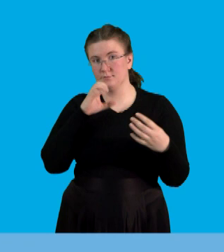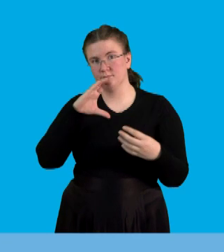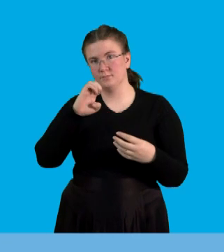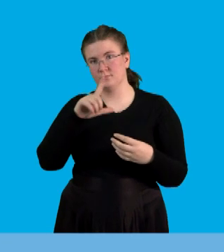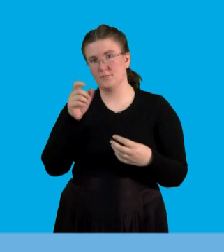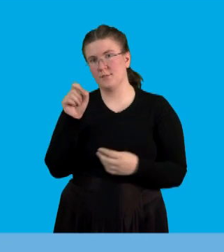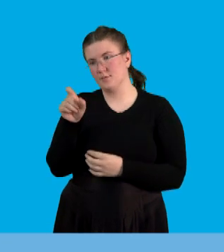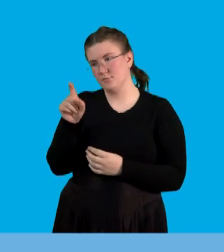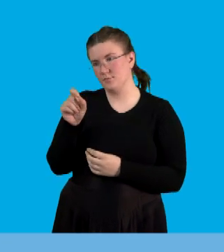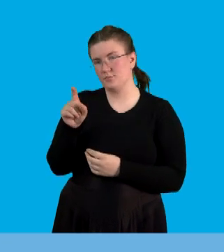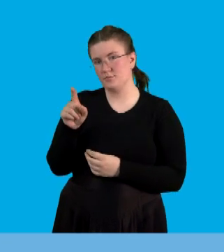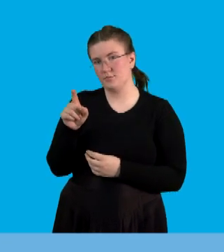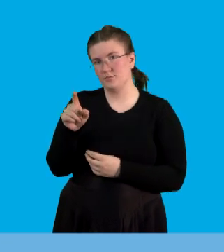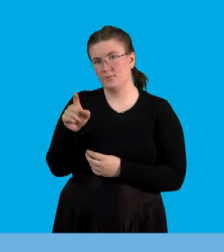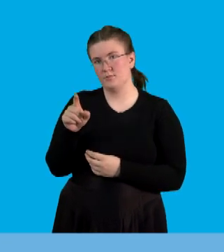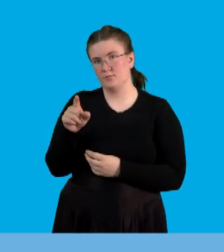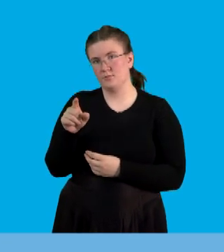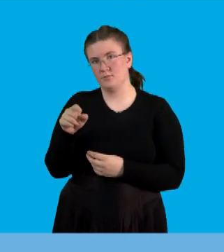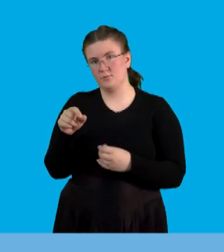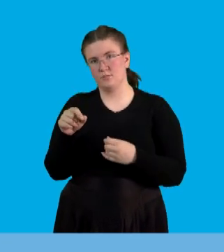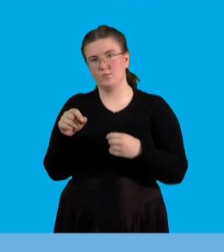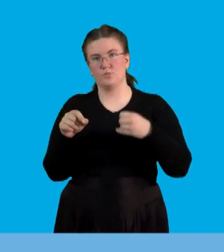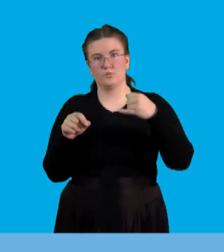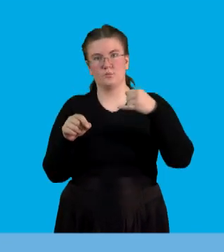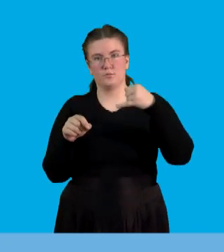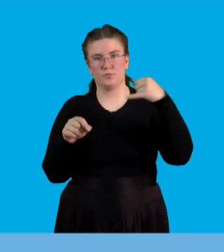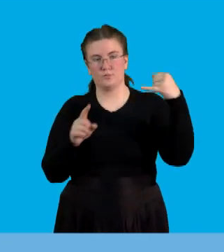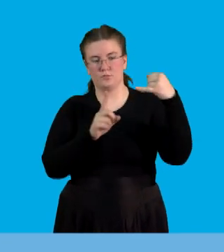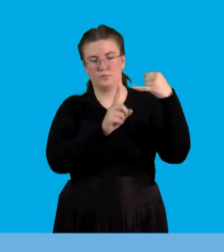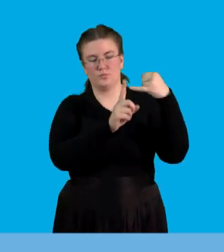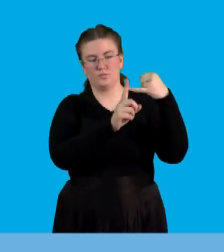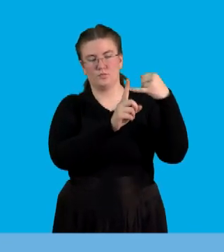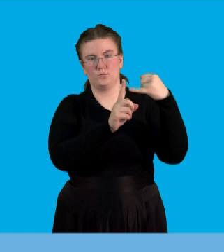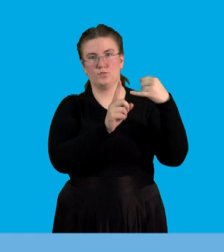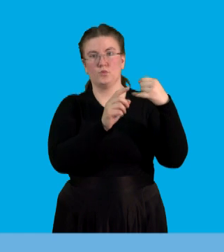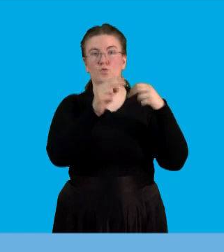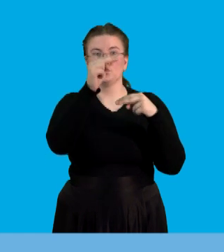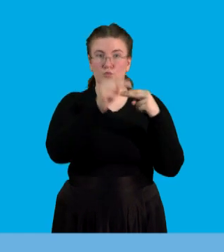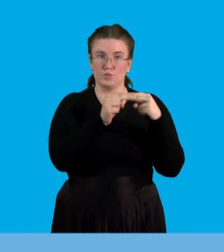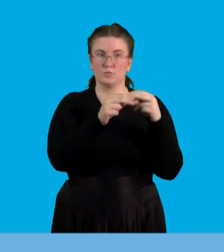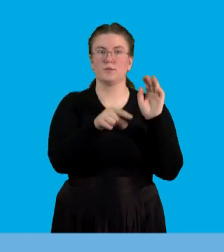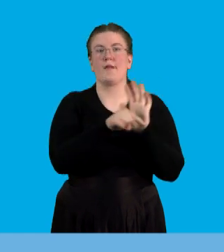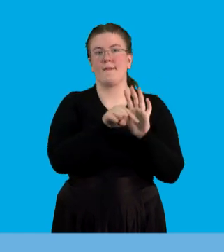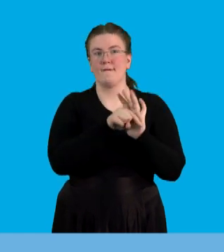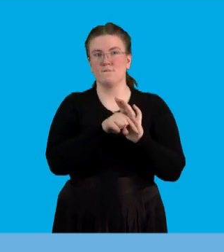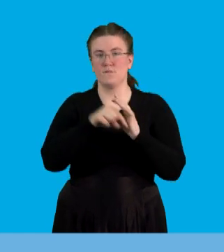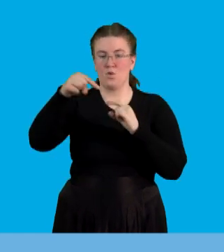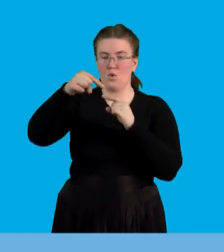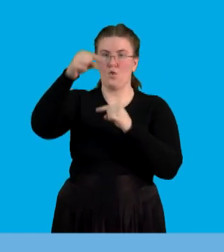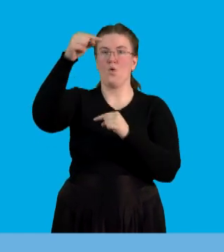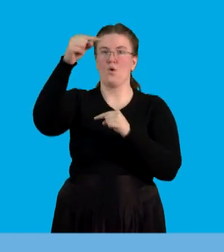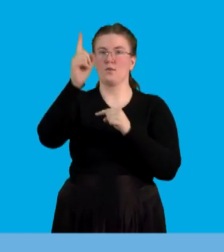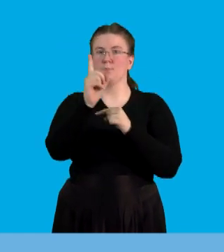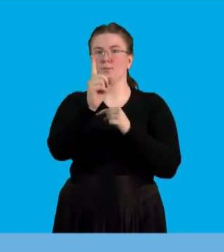a cell is given here, that the short hand there, that shows your negative terminal, and the longer one shows